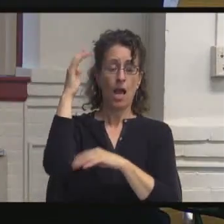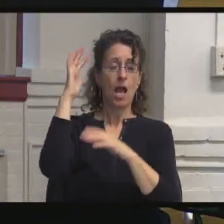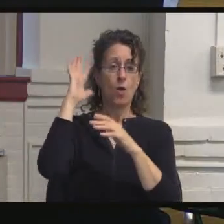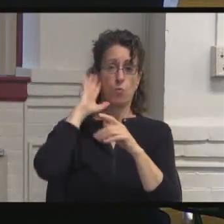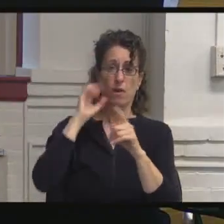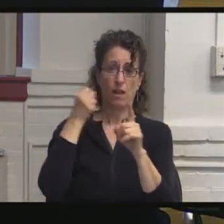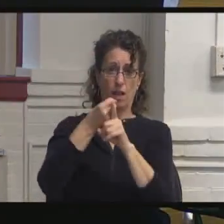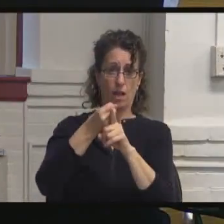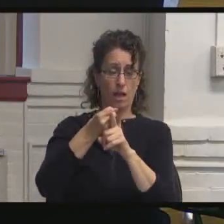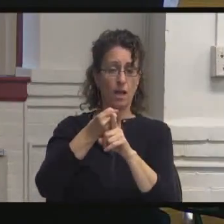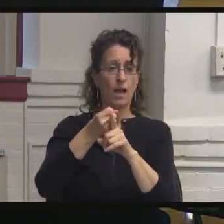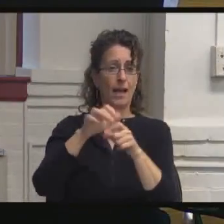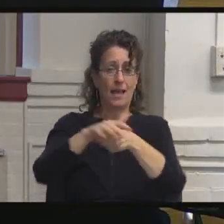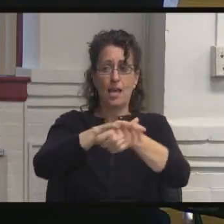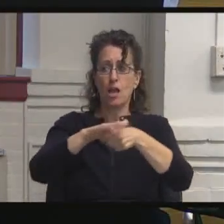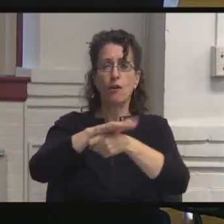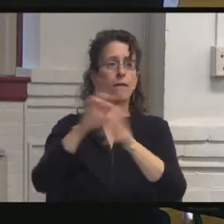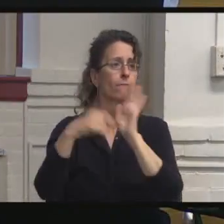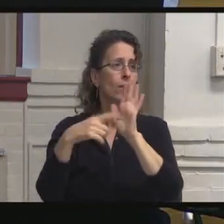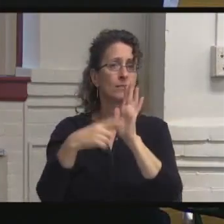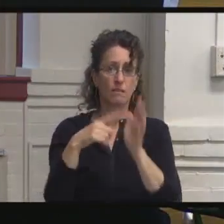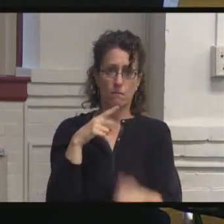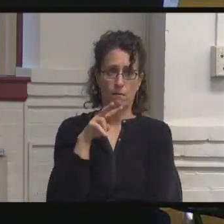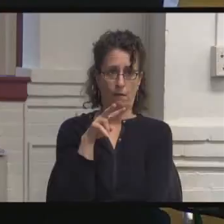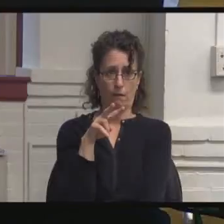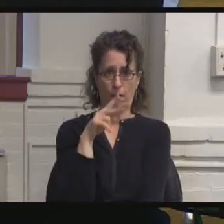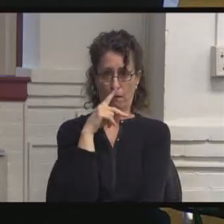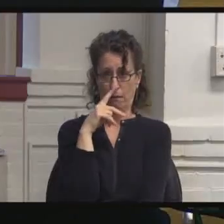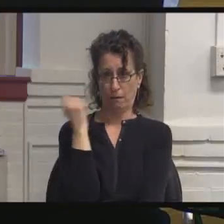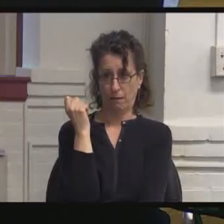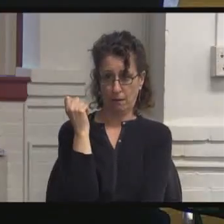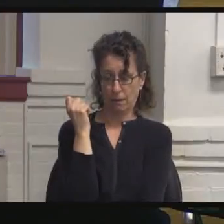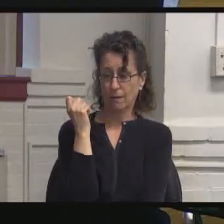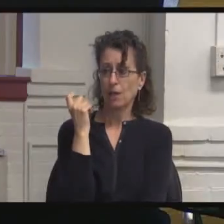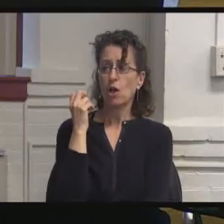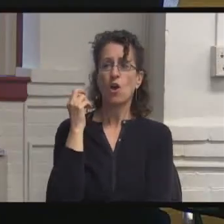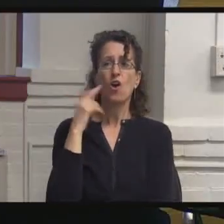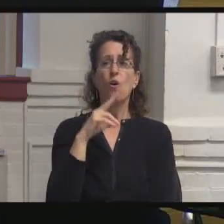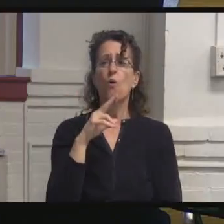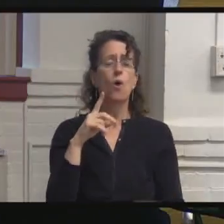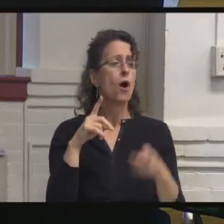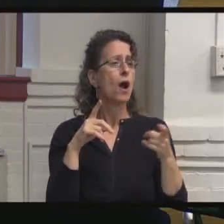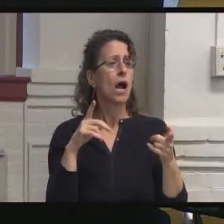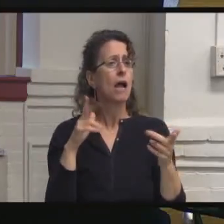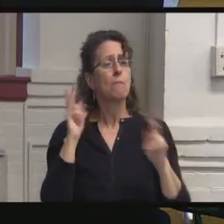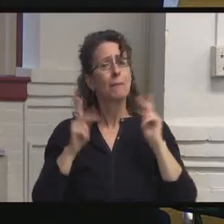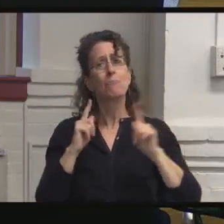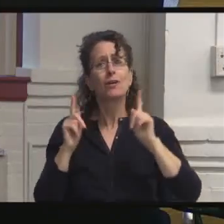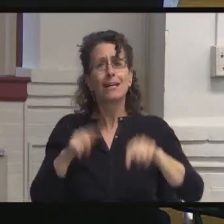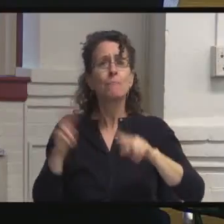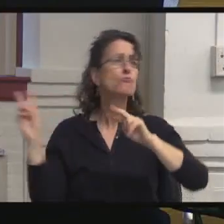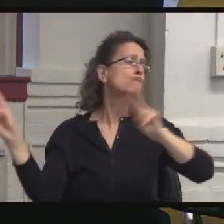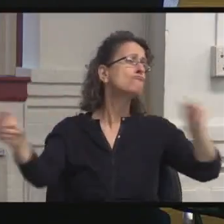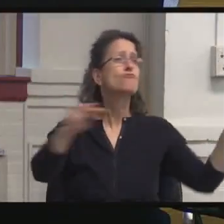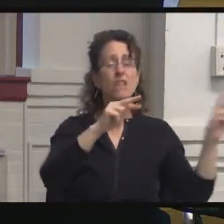aesthetics, scenic values, or open space. And for the,